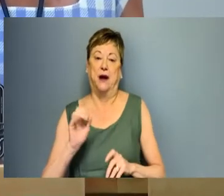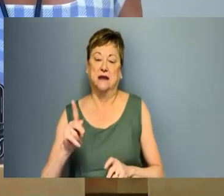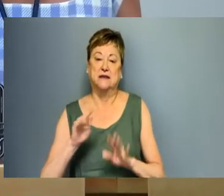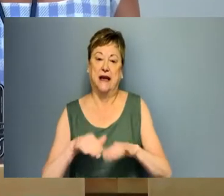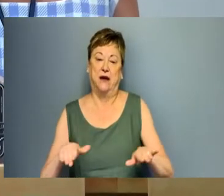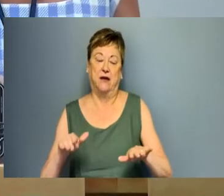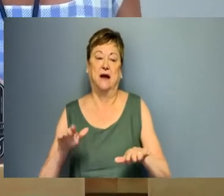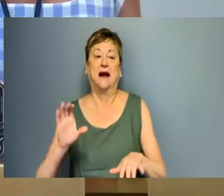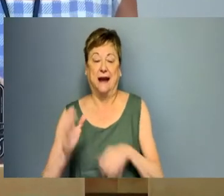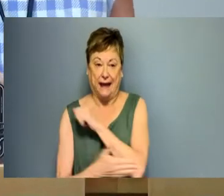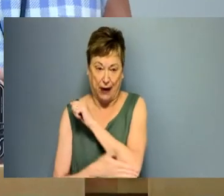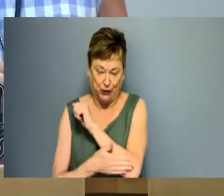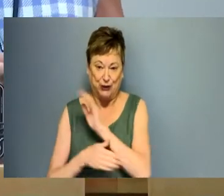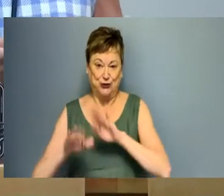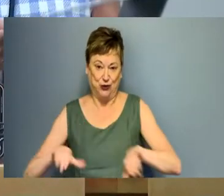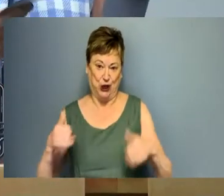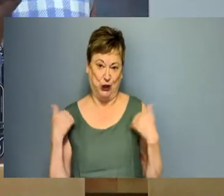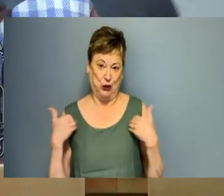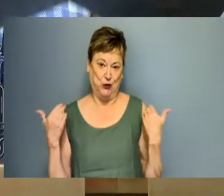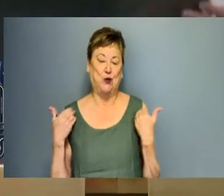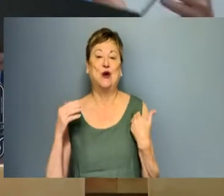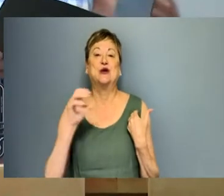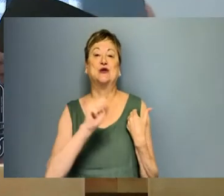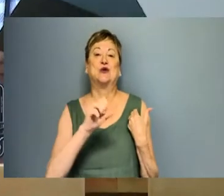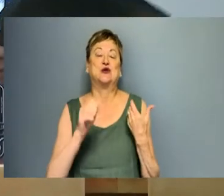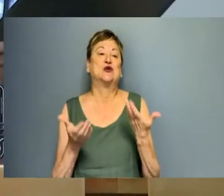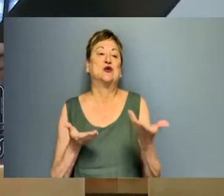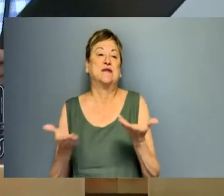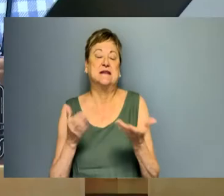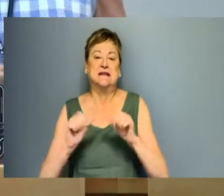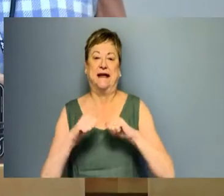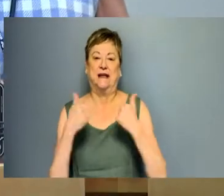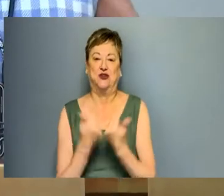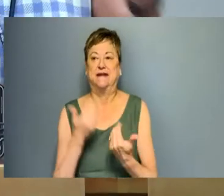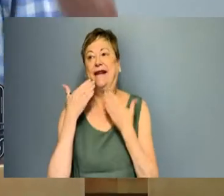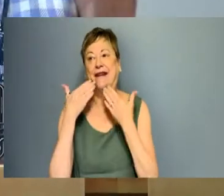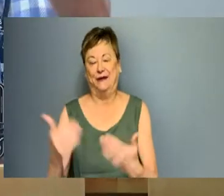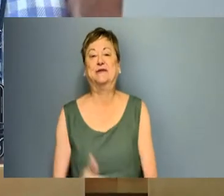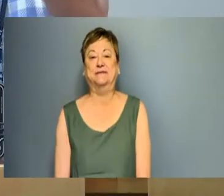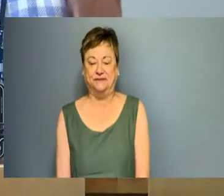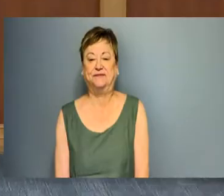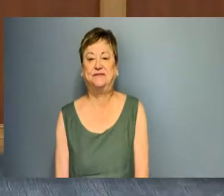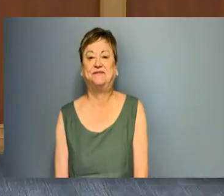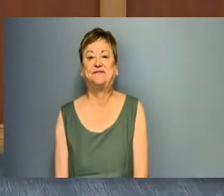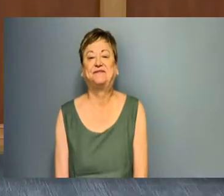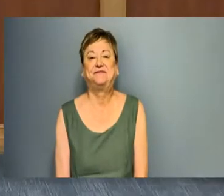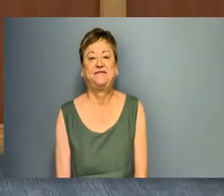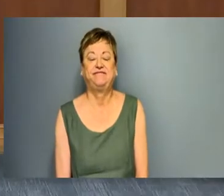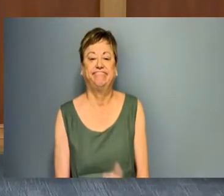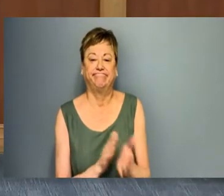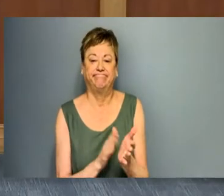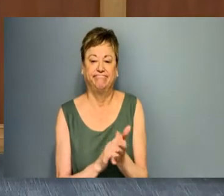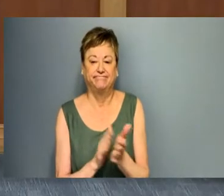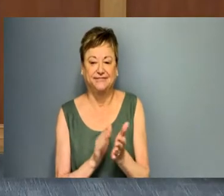Social Service Agency. And we thank you. Thank you. And I see Marge here.